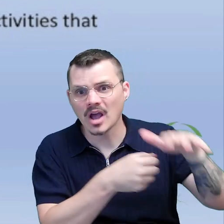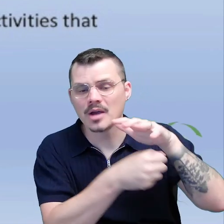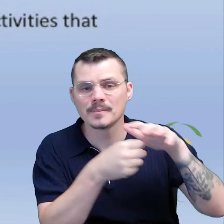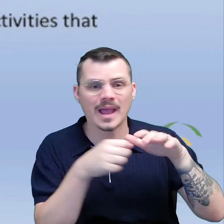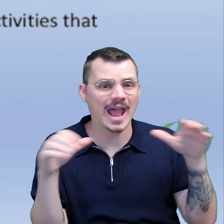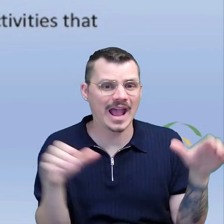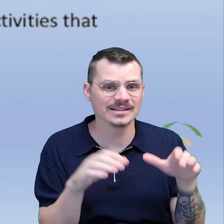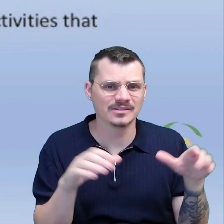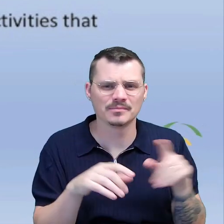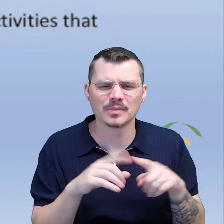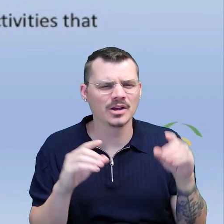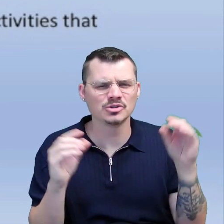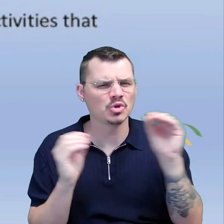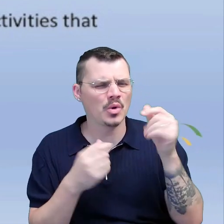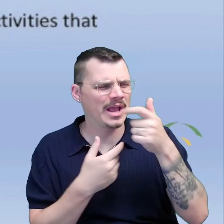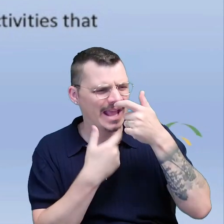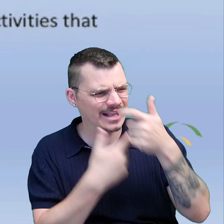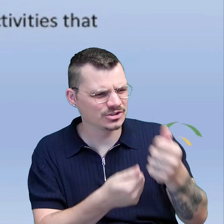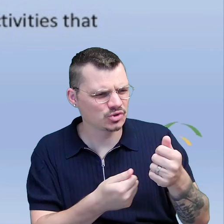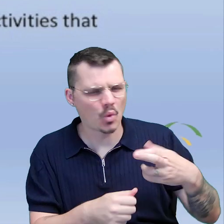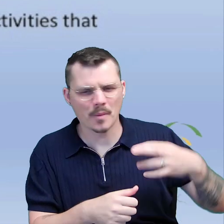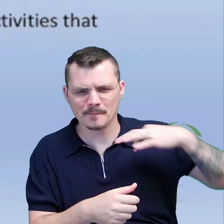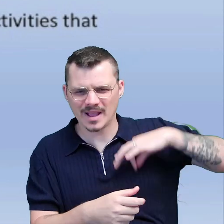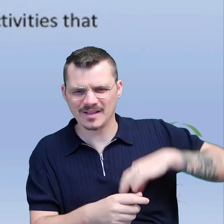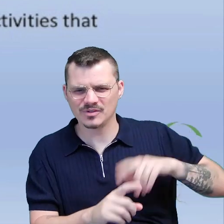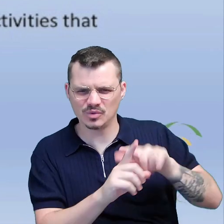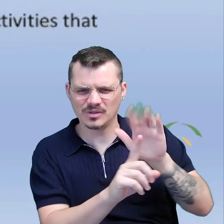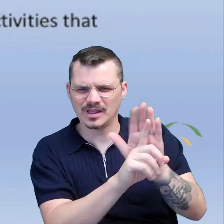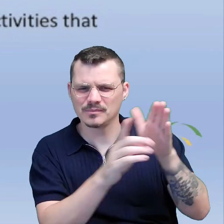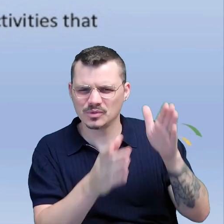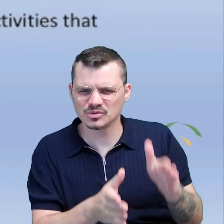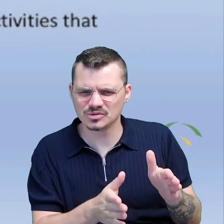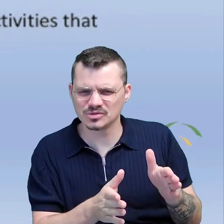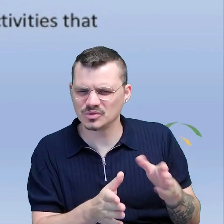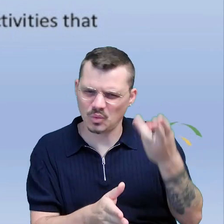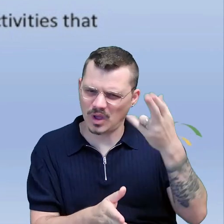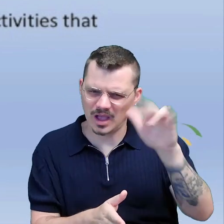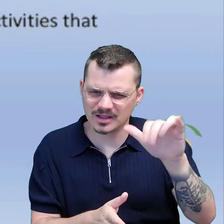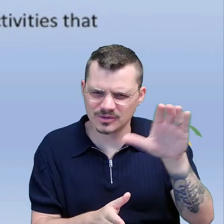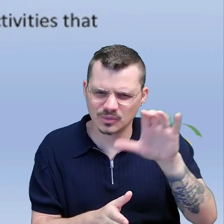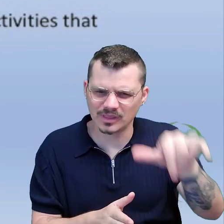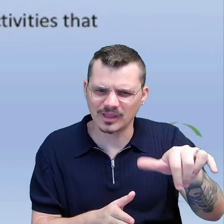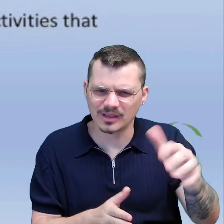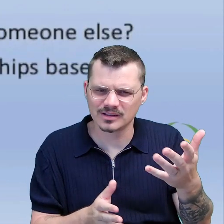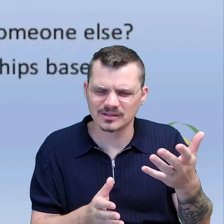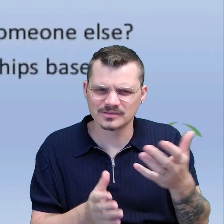that are of no interest or benefit to the individual. Why would we do that?